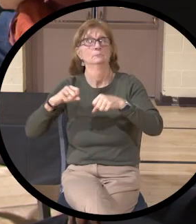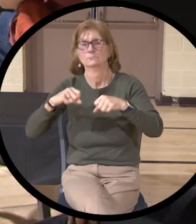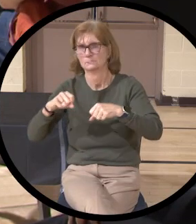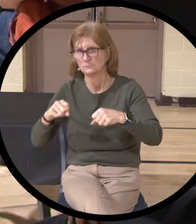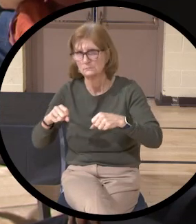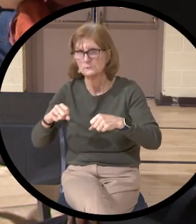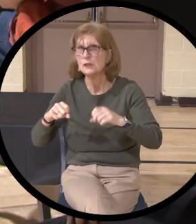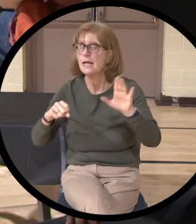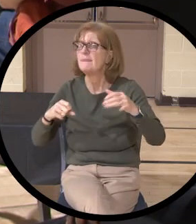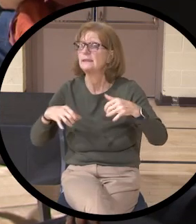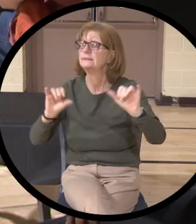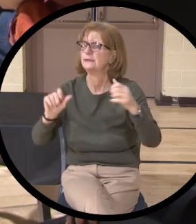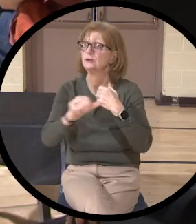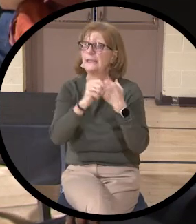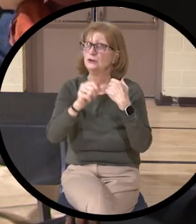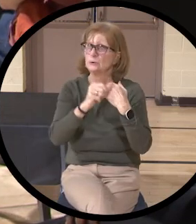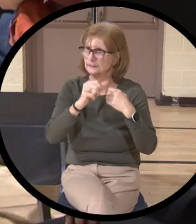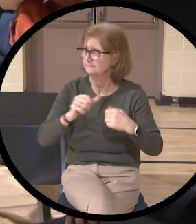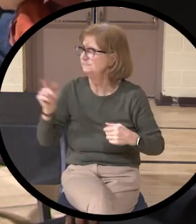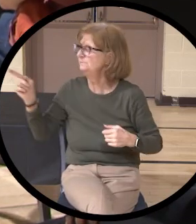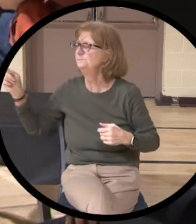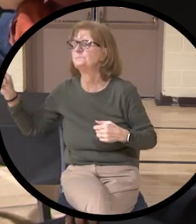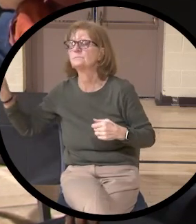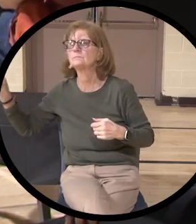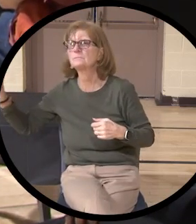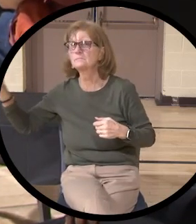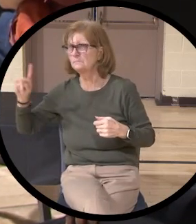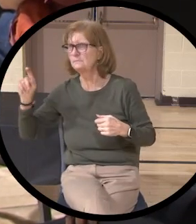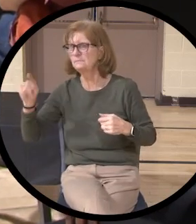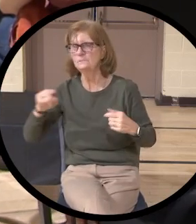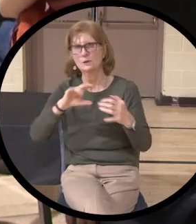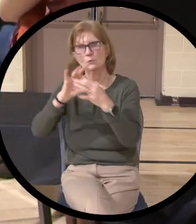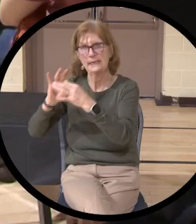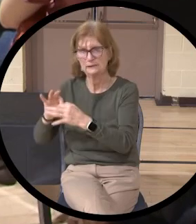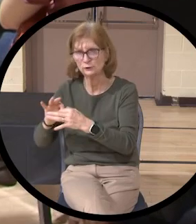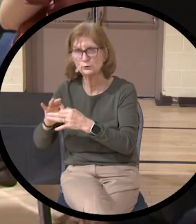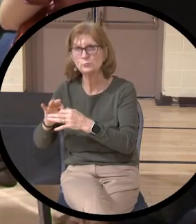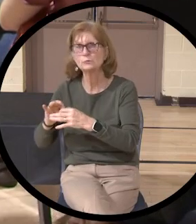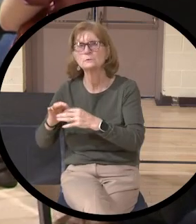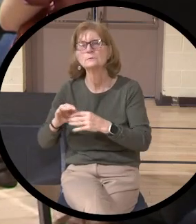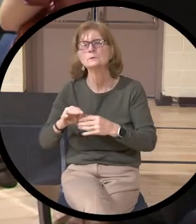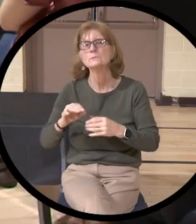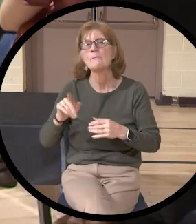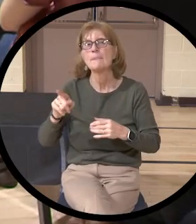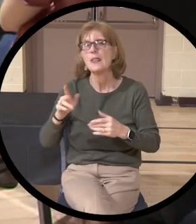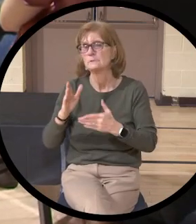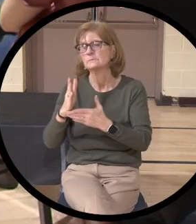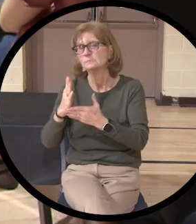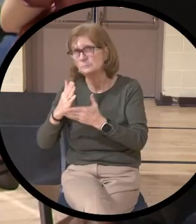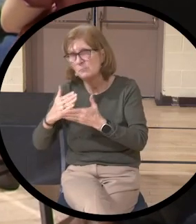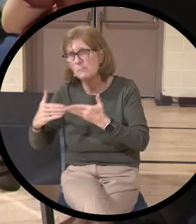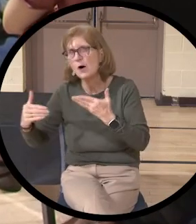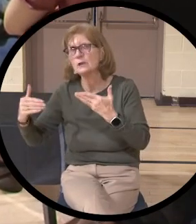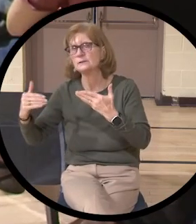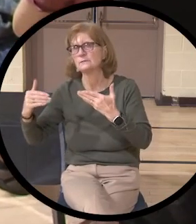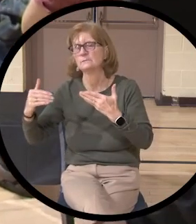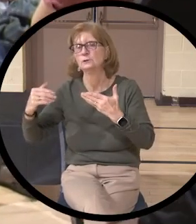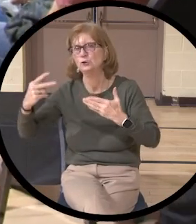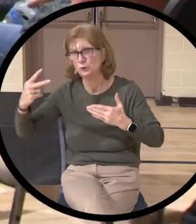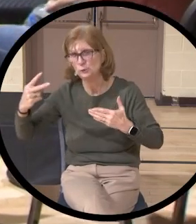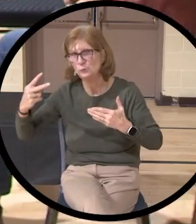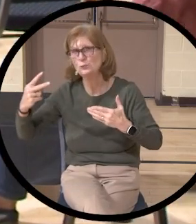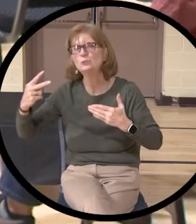of dangerous. So the question is about continuing the other phase of Stanton phase 1